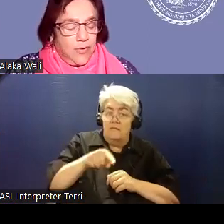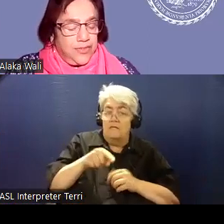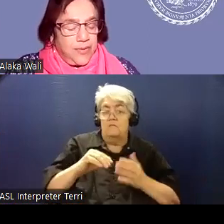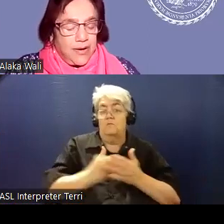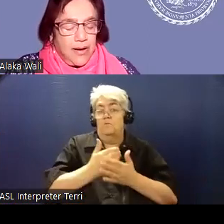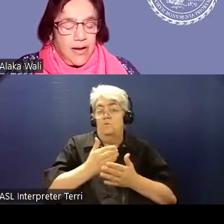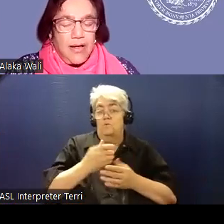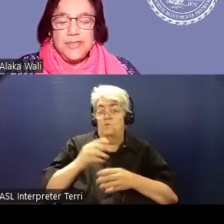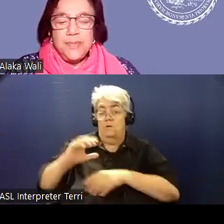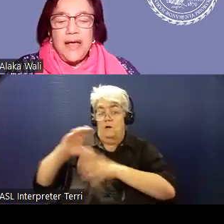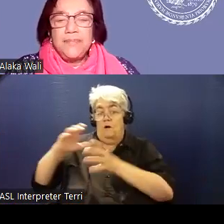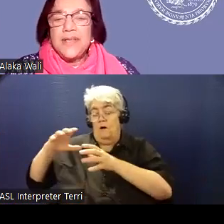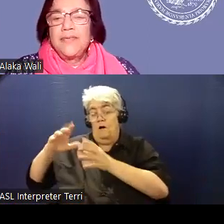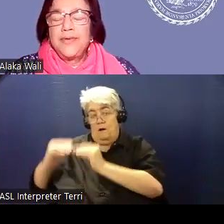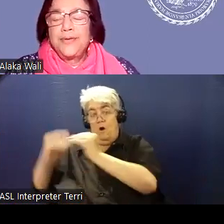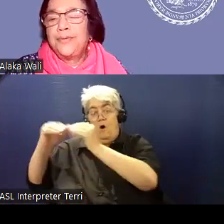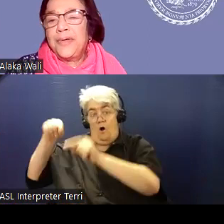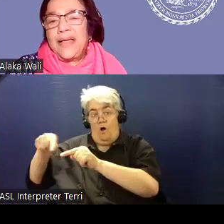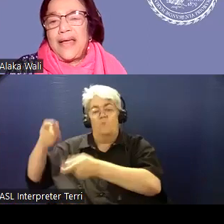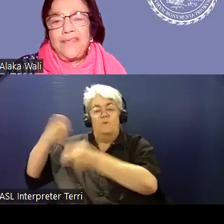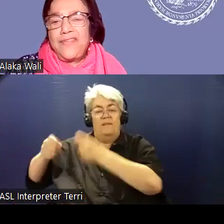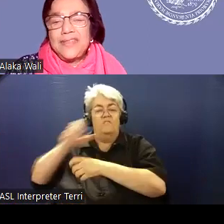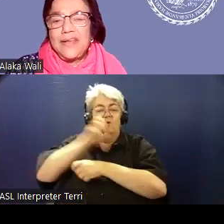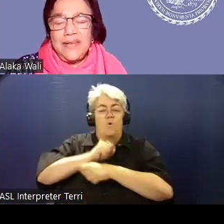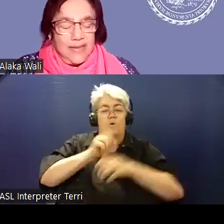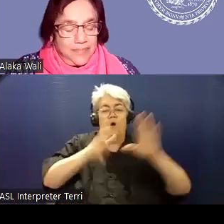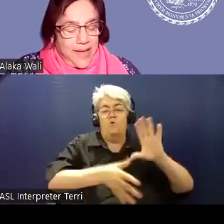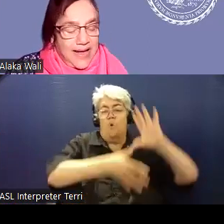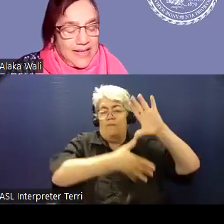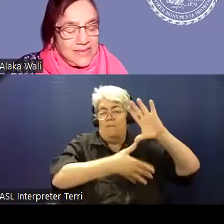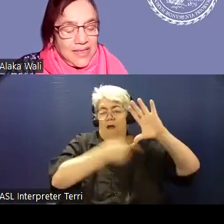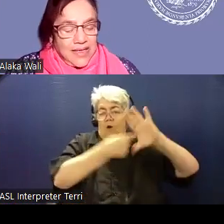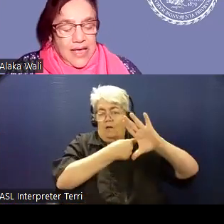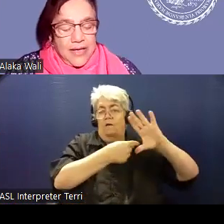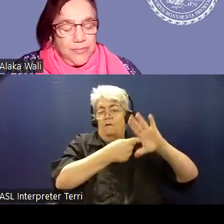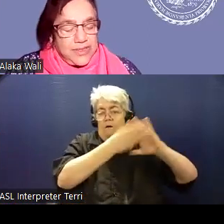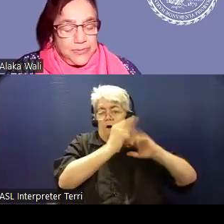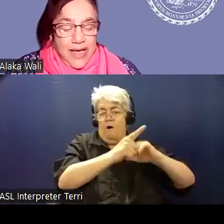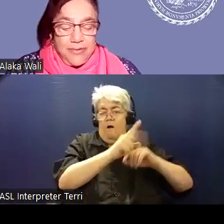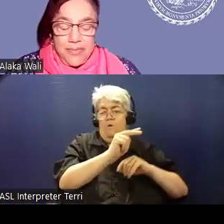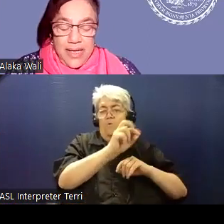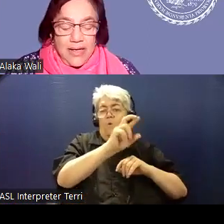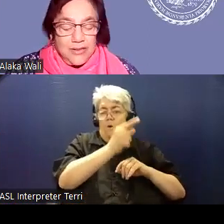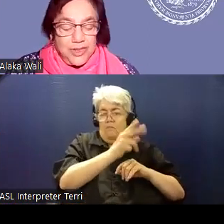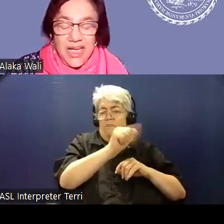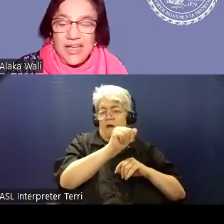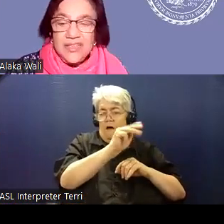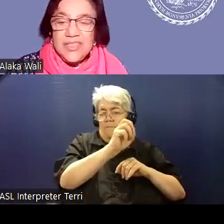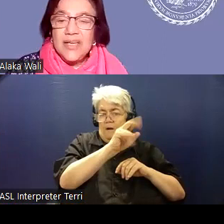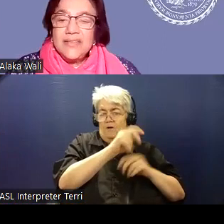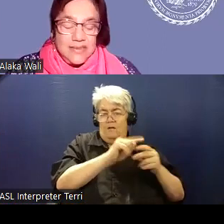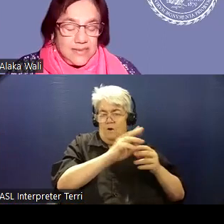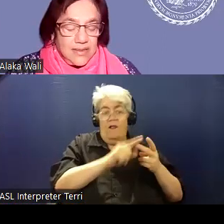Native North America Hall, which perhaps some of you have visited in the past, and which had remained